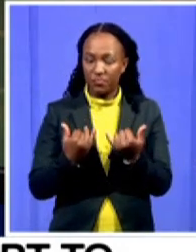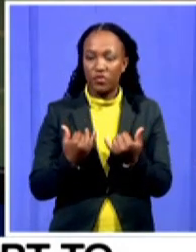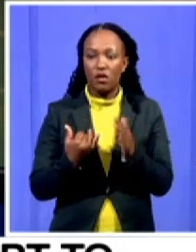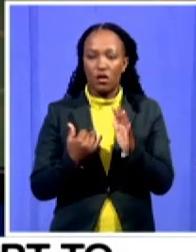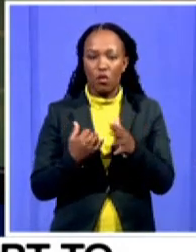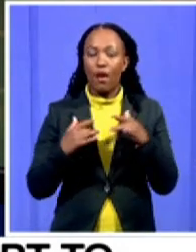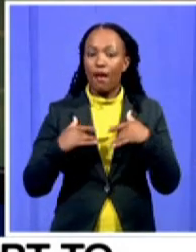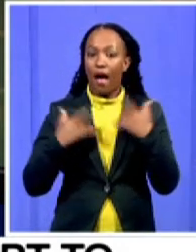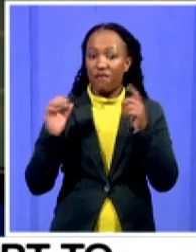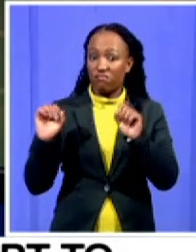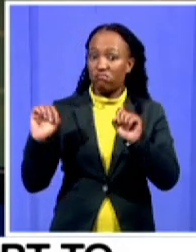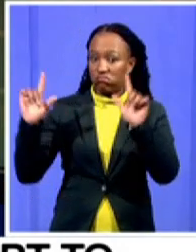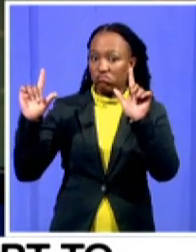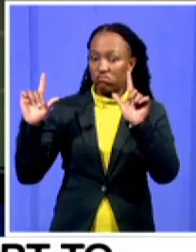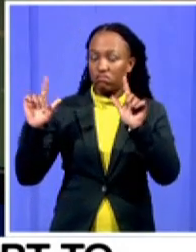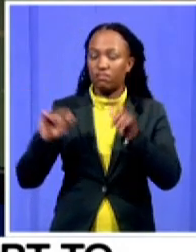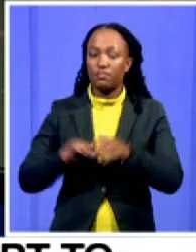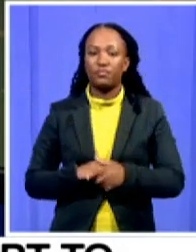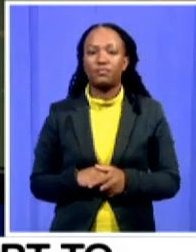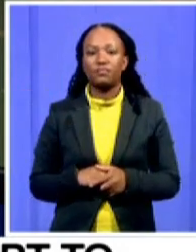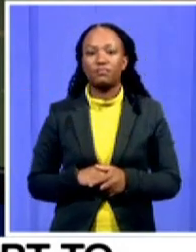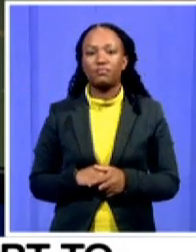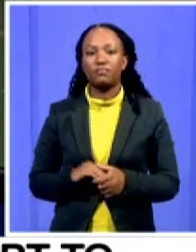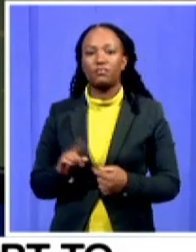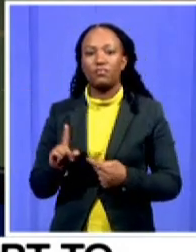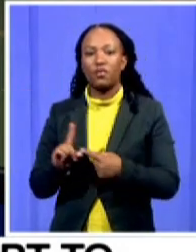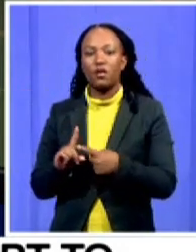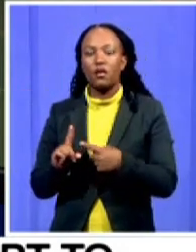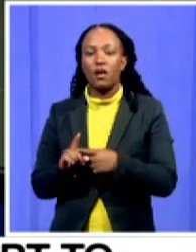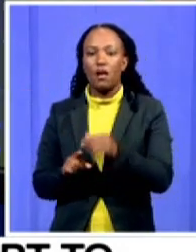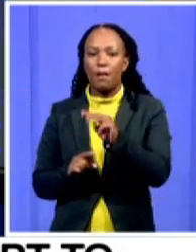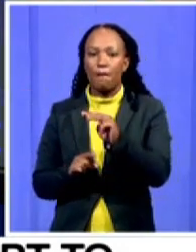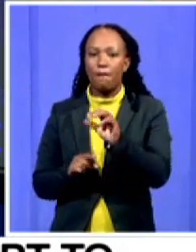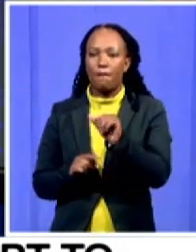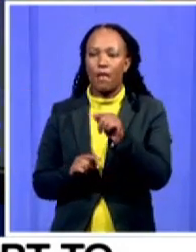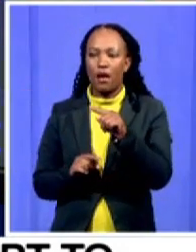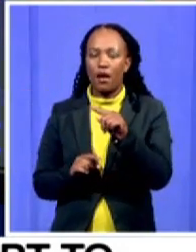live. Makhala Masiteng there for us at the Supreme Court of Appeal.